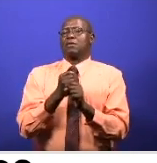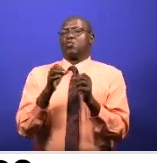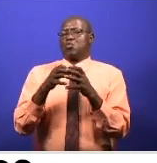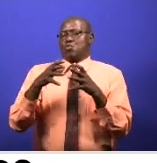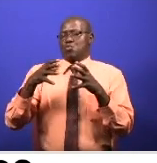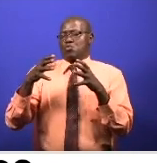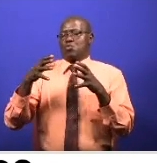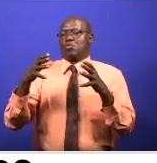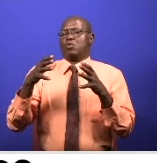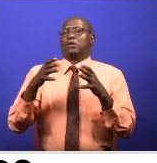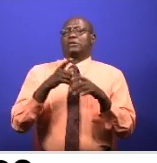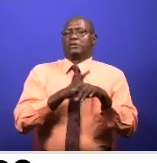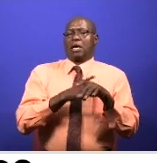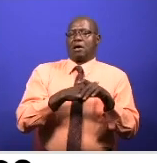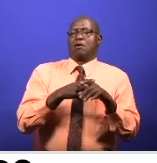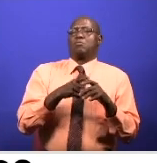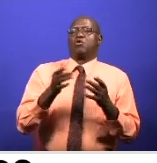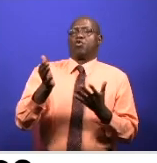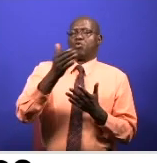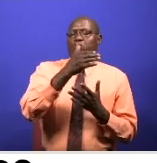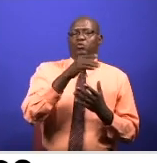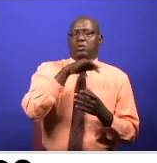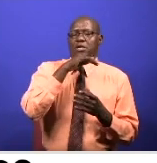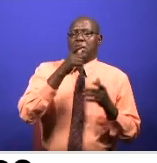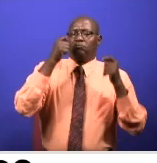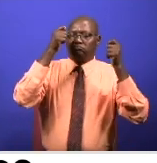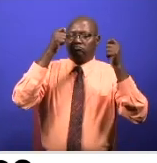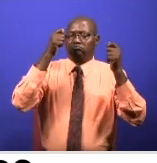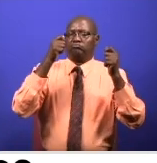mobilizing supporters to protest against the rising cost of living.